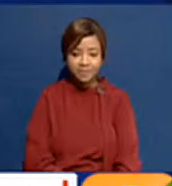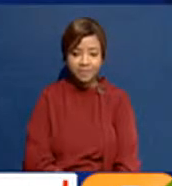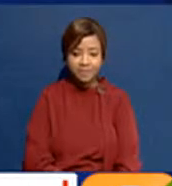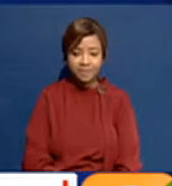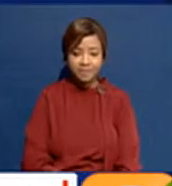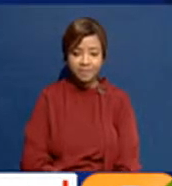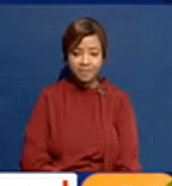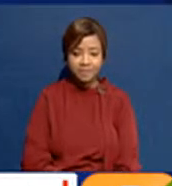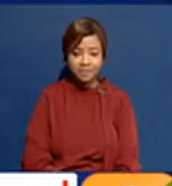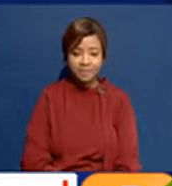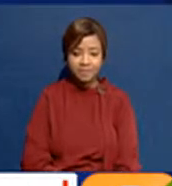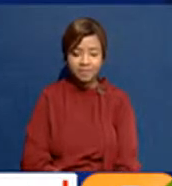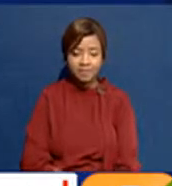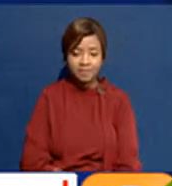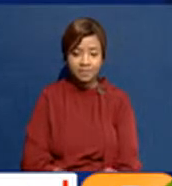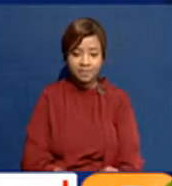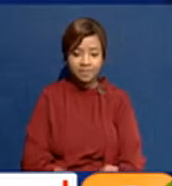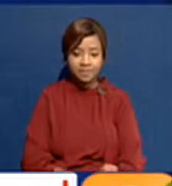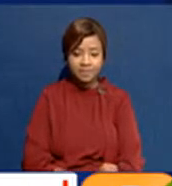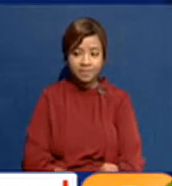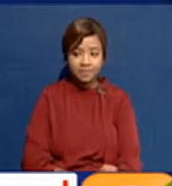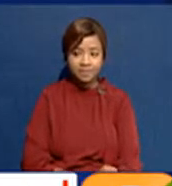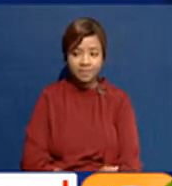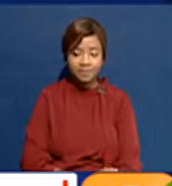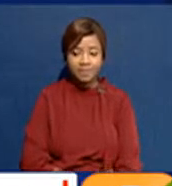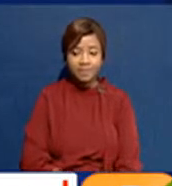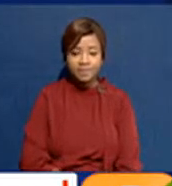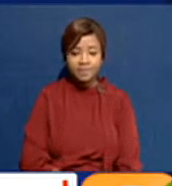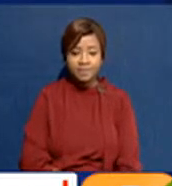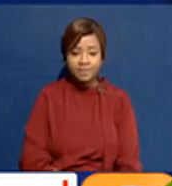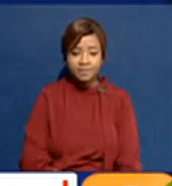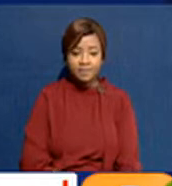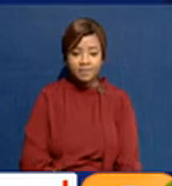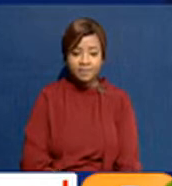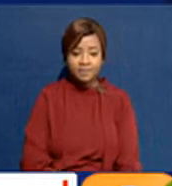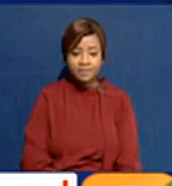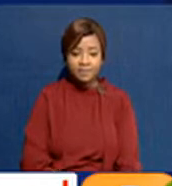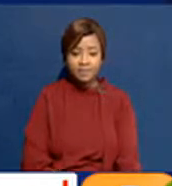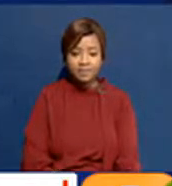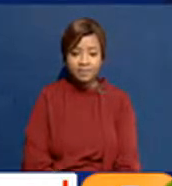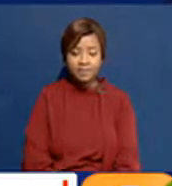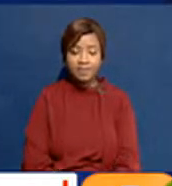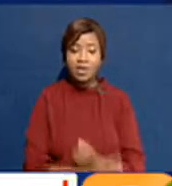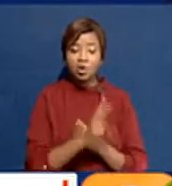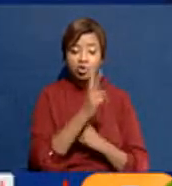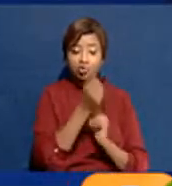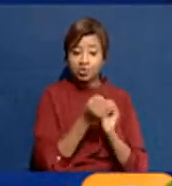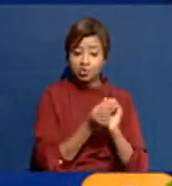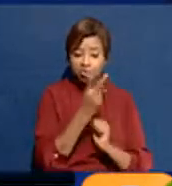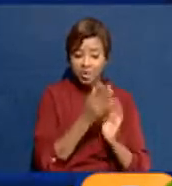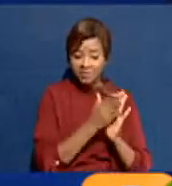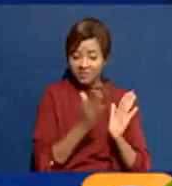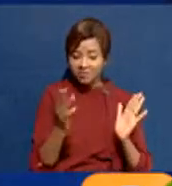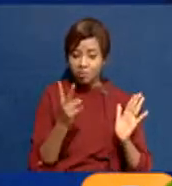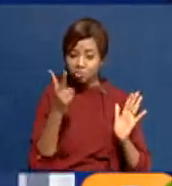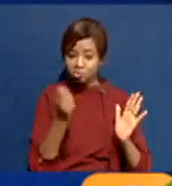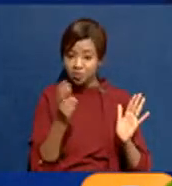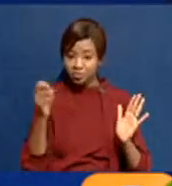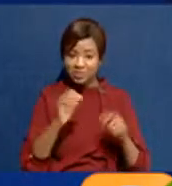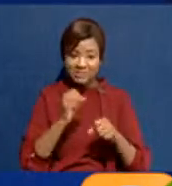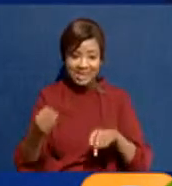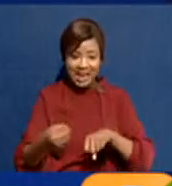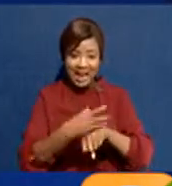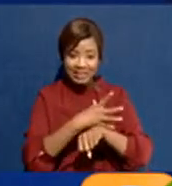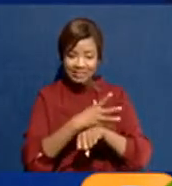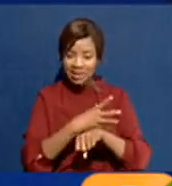From 2012 to 2020, our cancer rates have increased by about 14%. And number